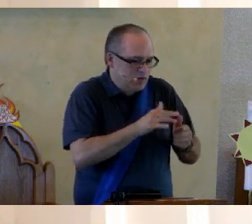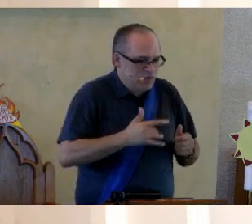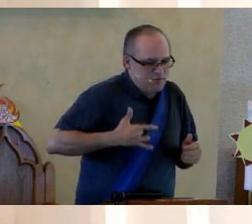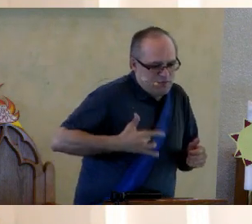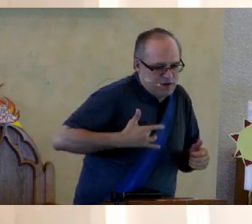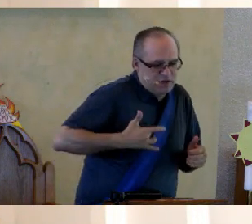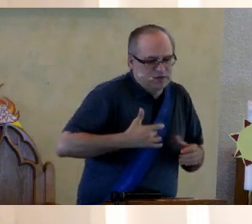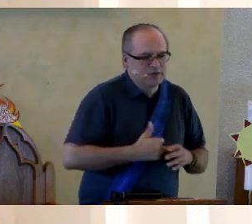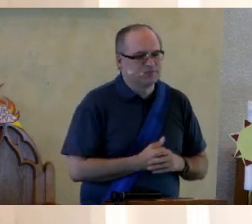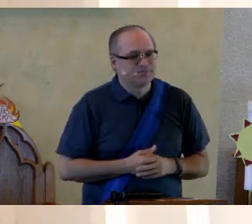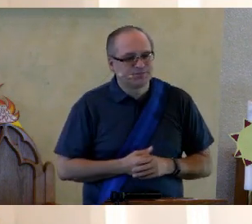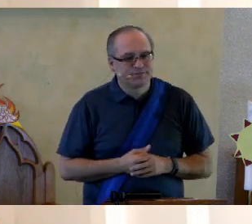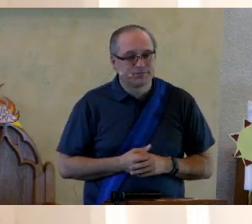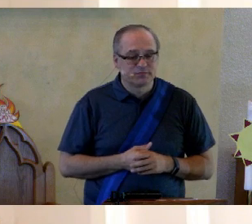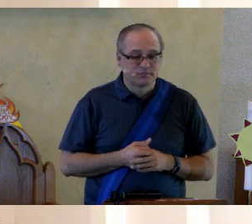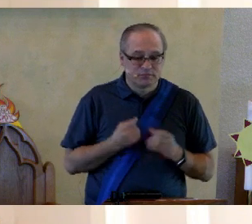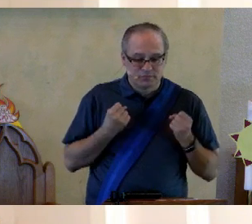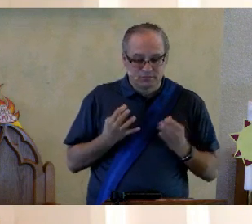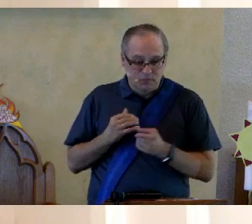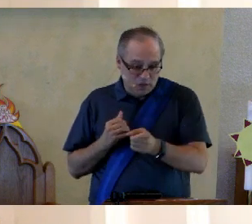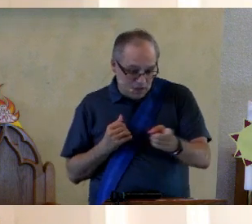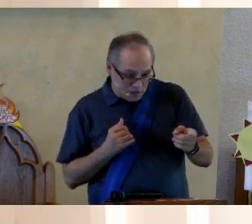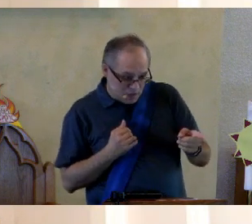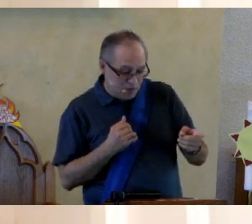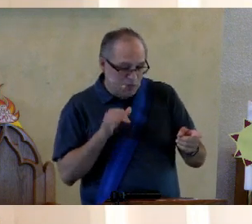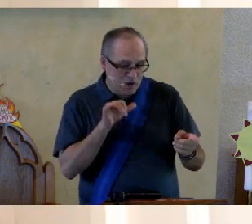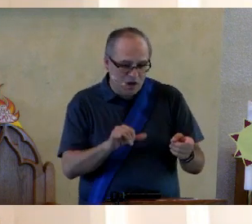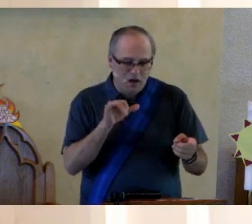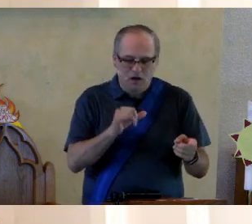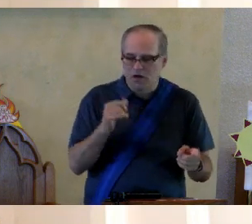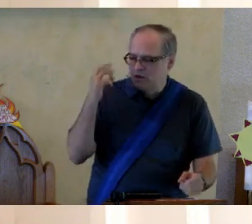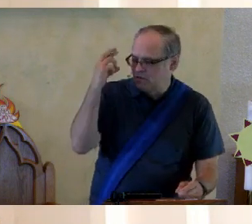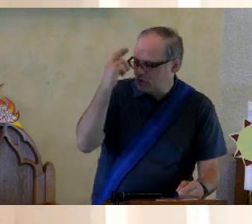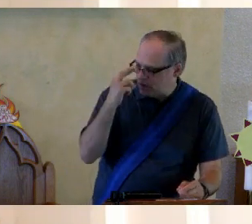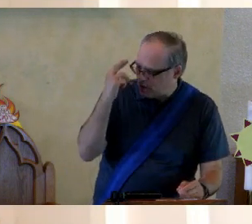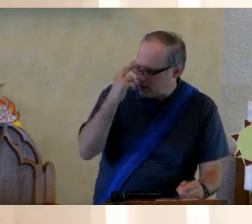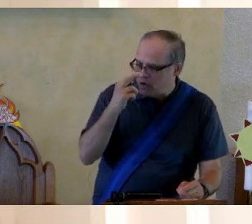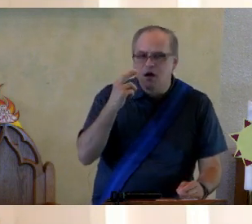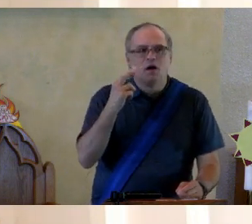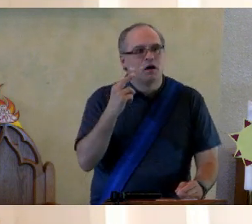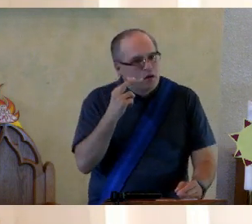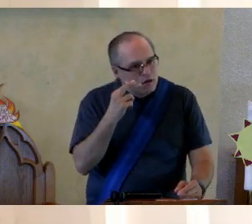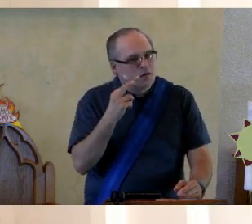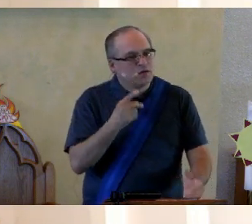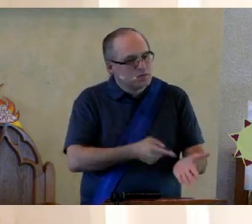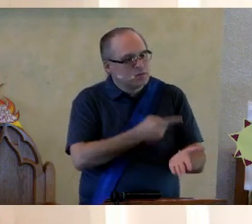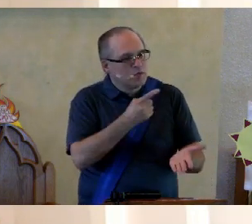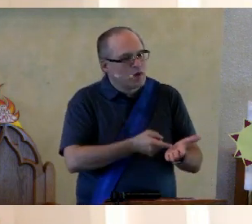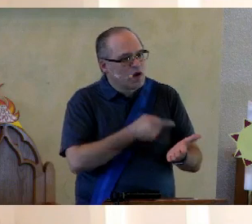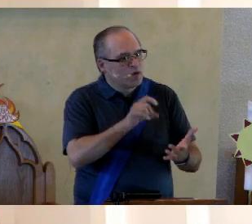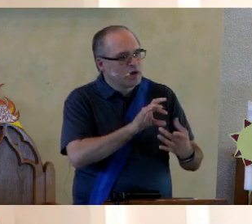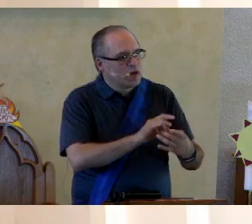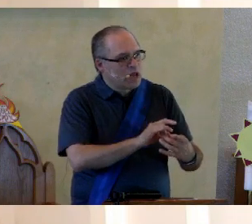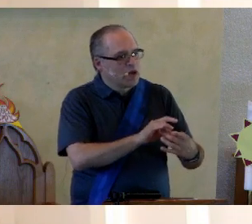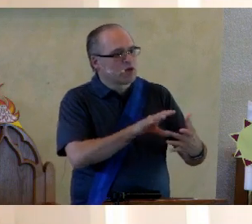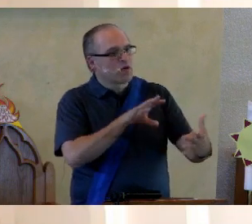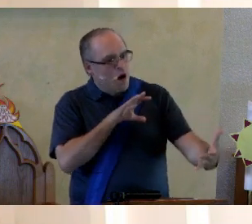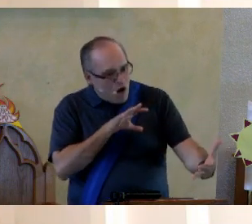my clients, this realization, the realization that sometimes you've just got to let go in order to save